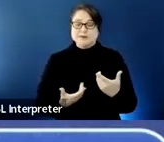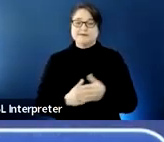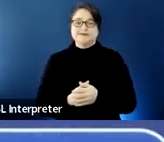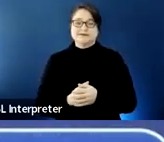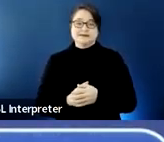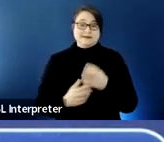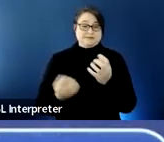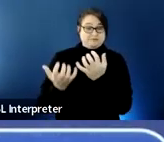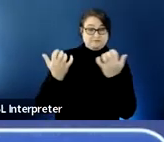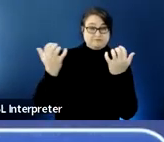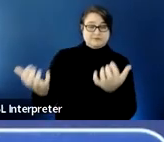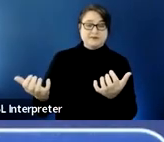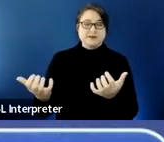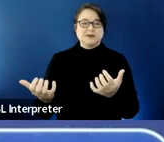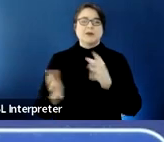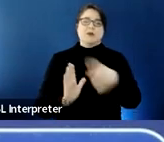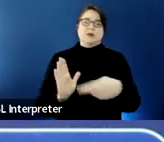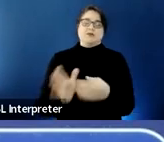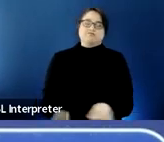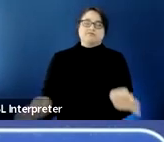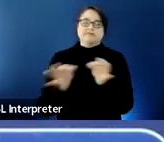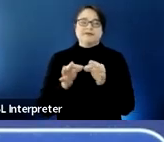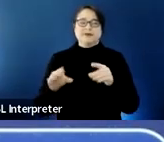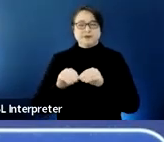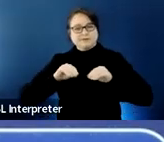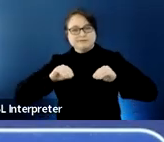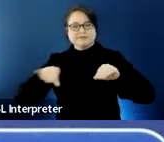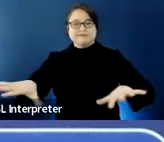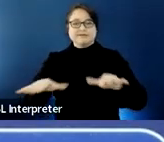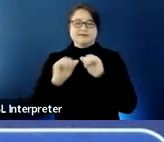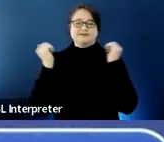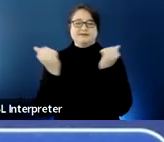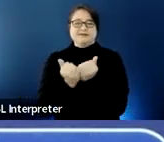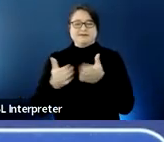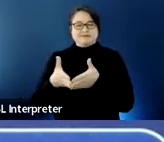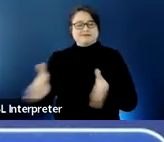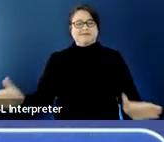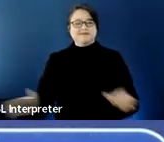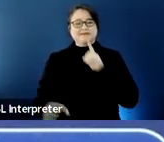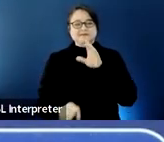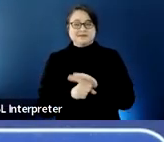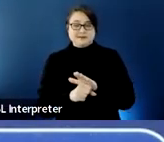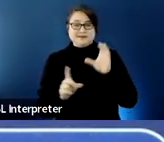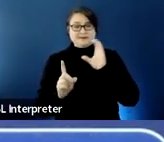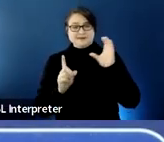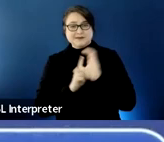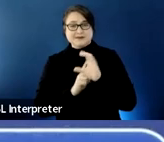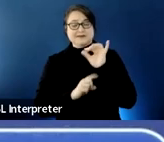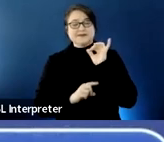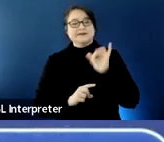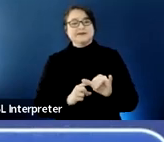play an integral role in advancing our agency-wide commitment to a workplace environment and agency culture that foster